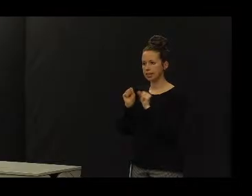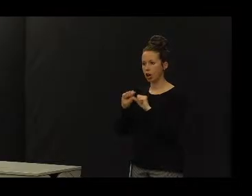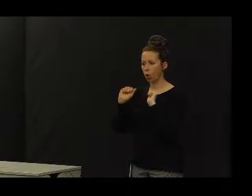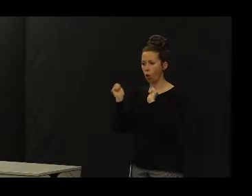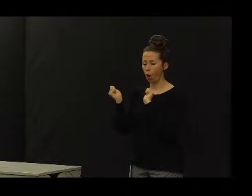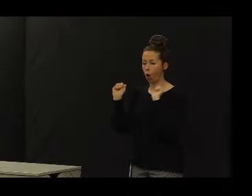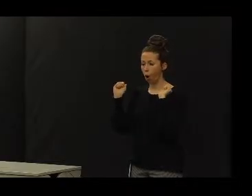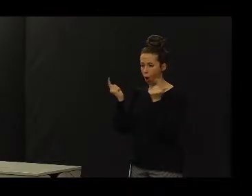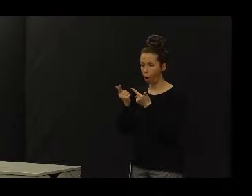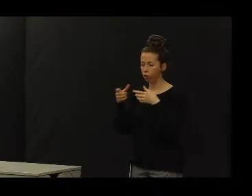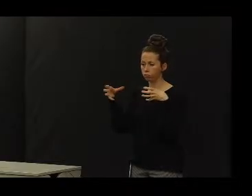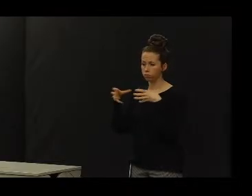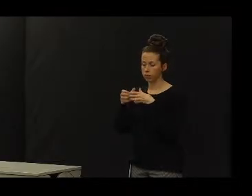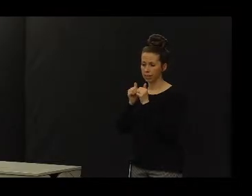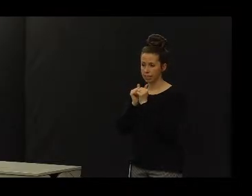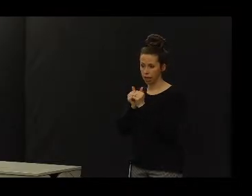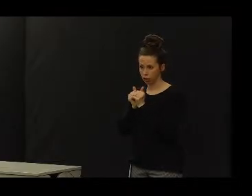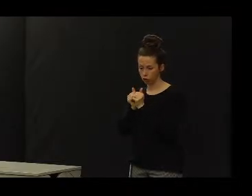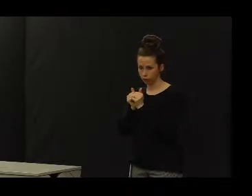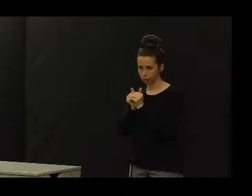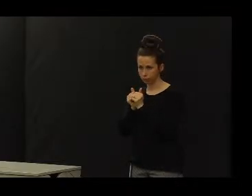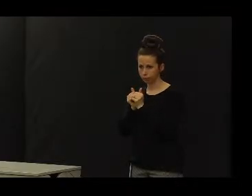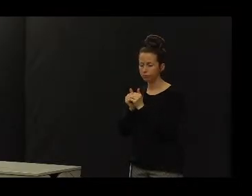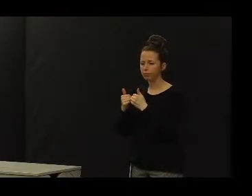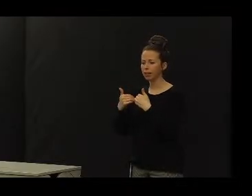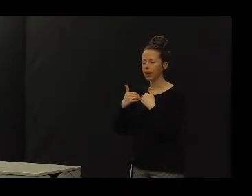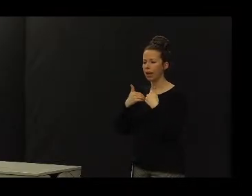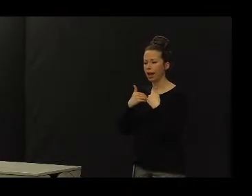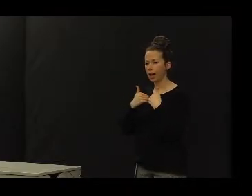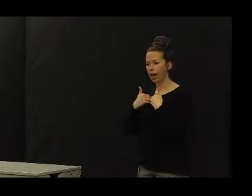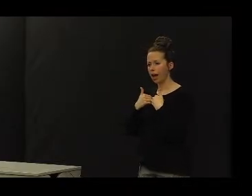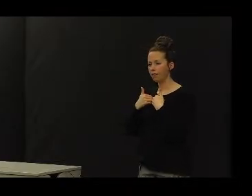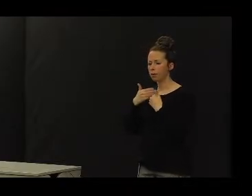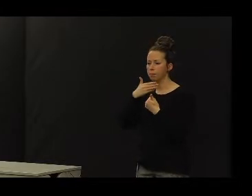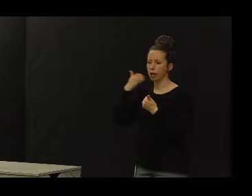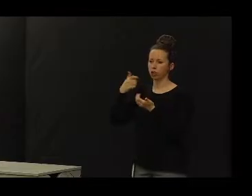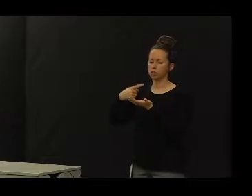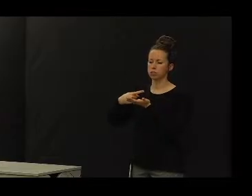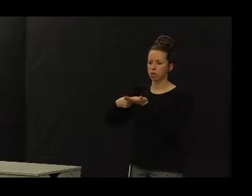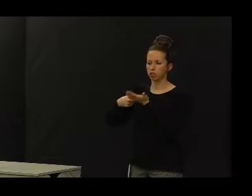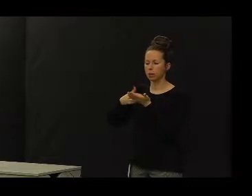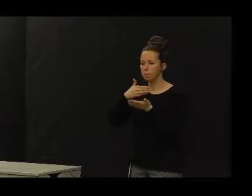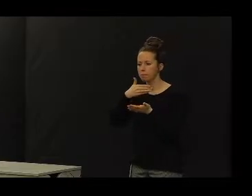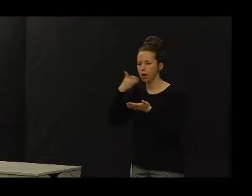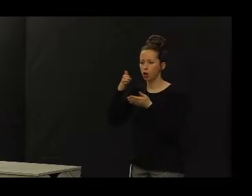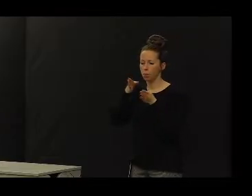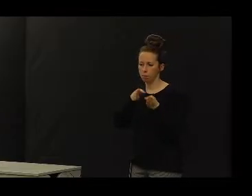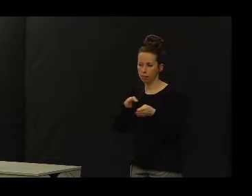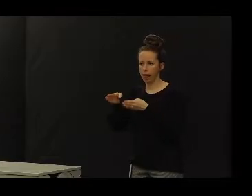together and have a better deliberation and a better plan.